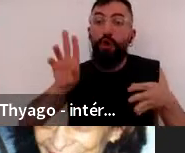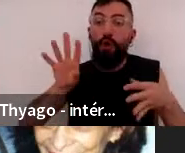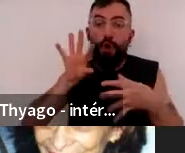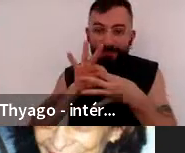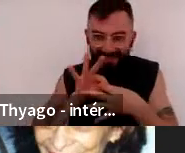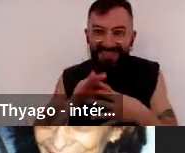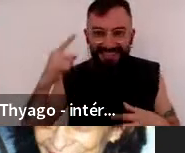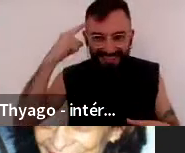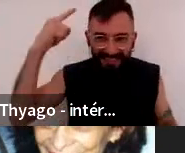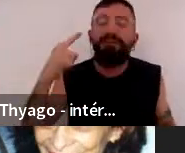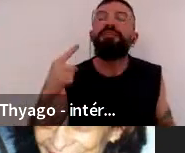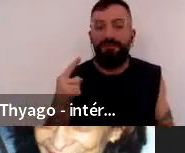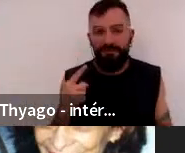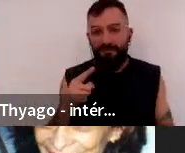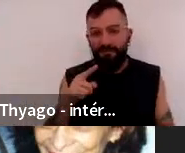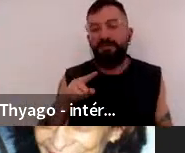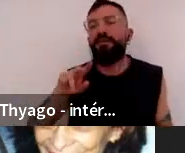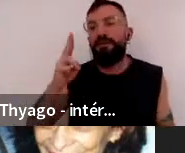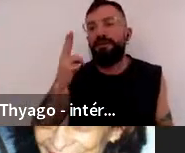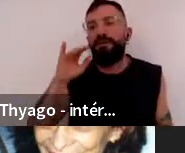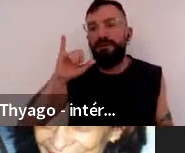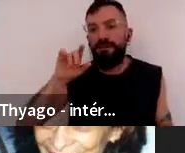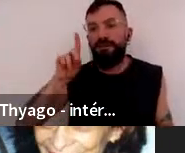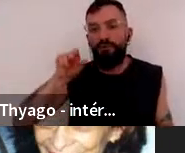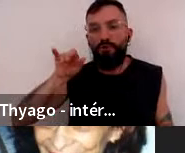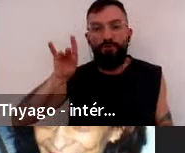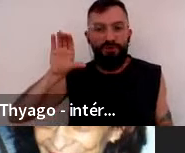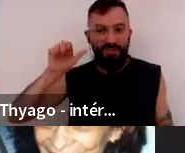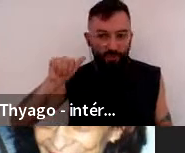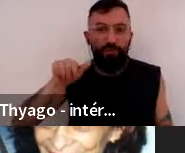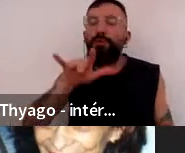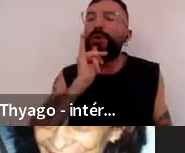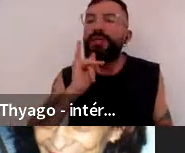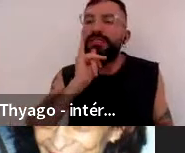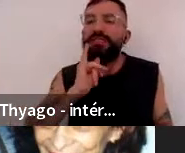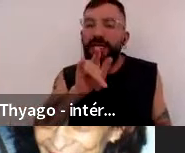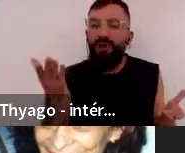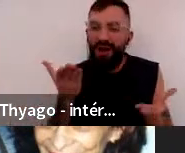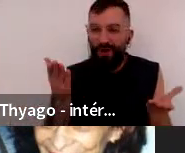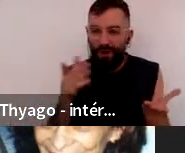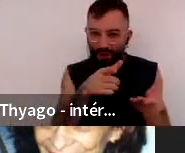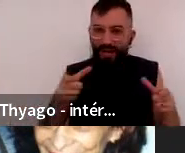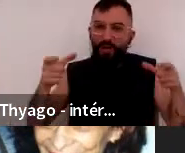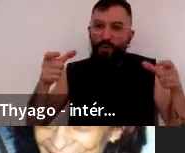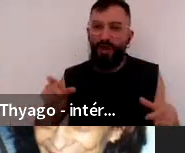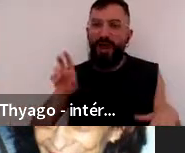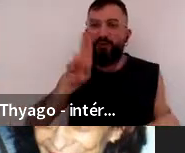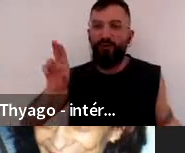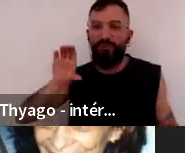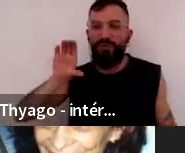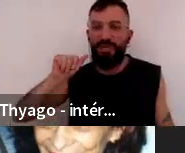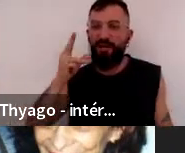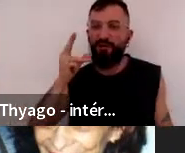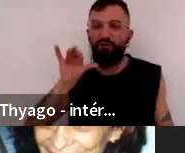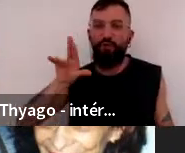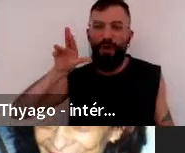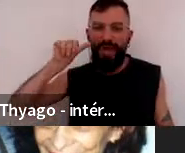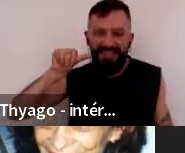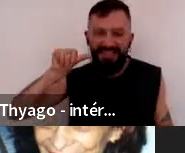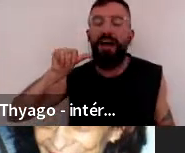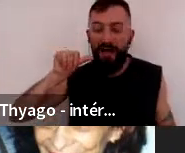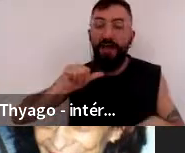to the rivers in the region. And as an example, I could cite cachoeira, which means in